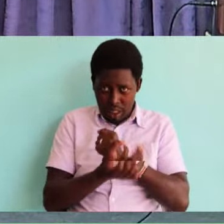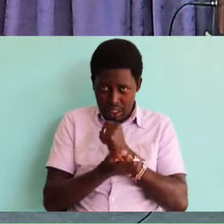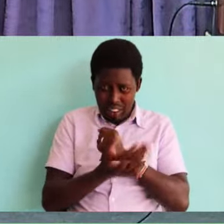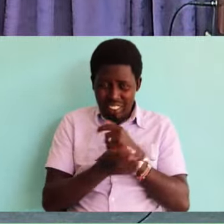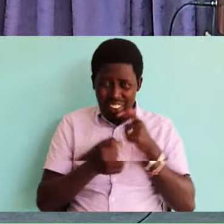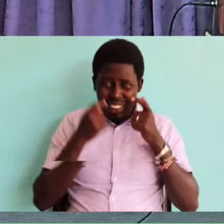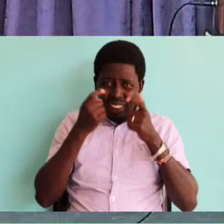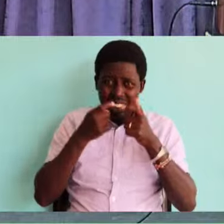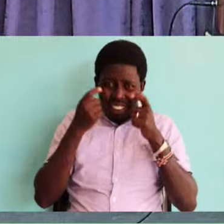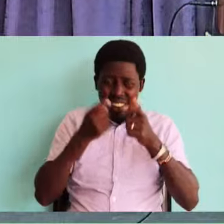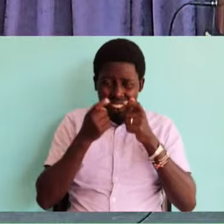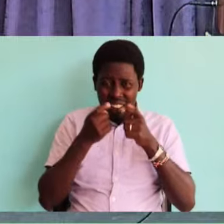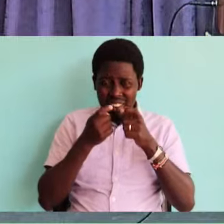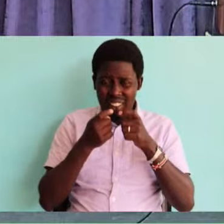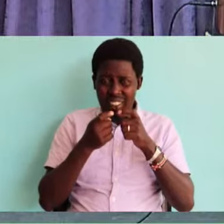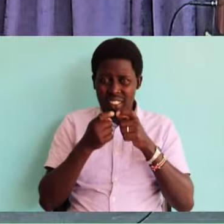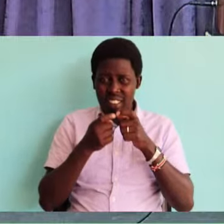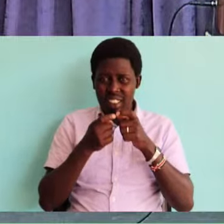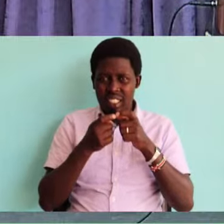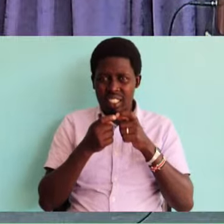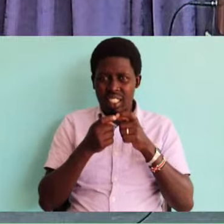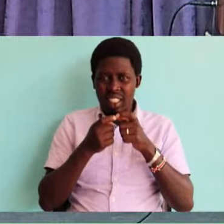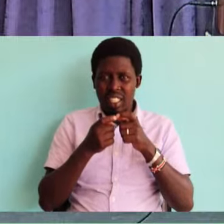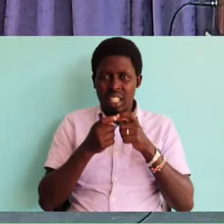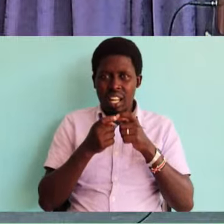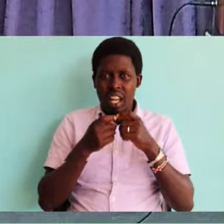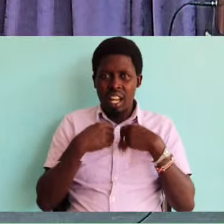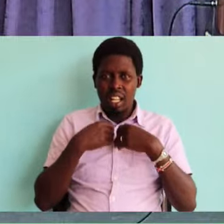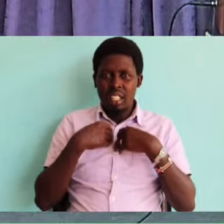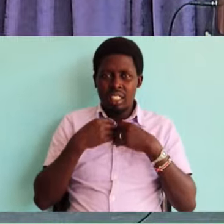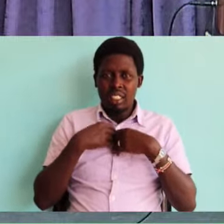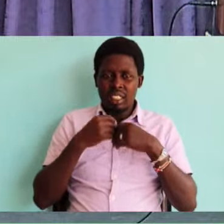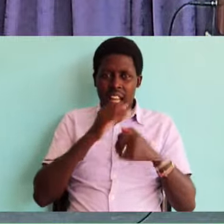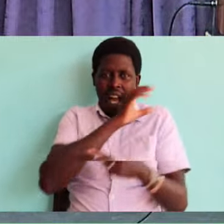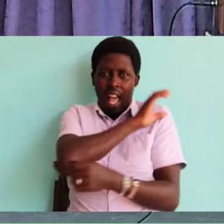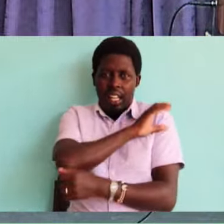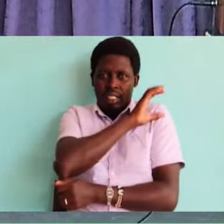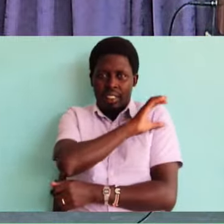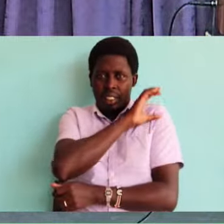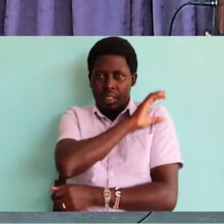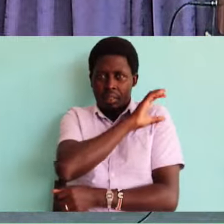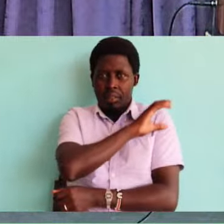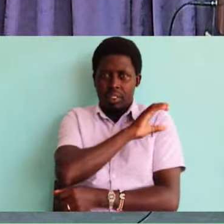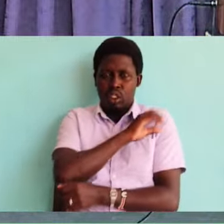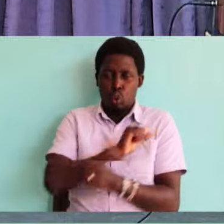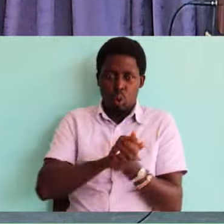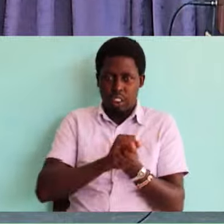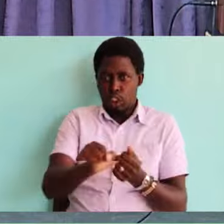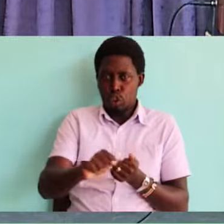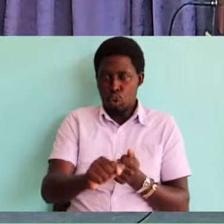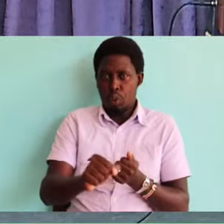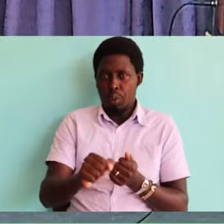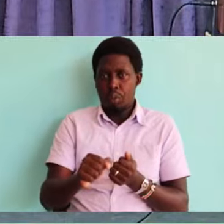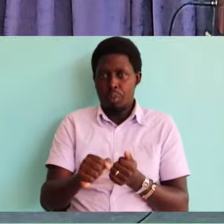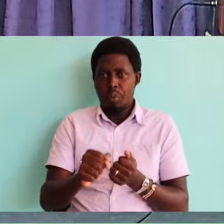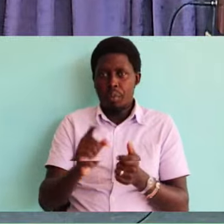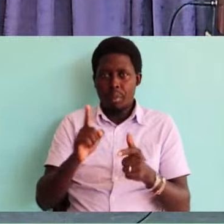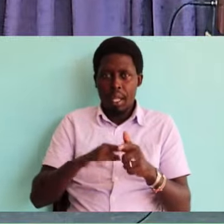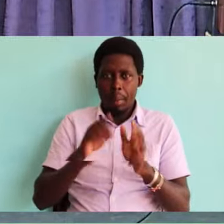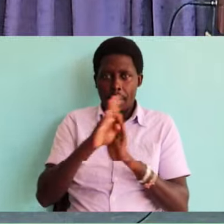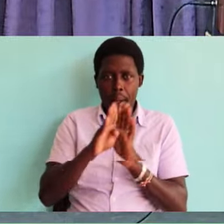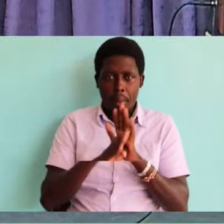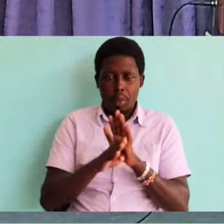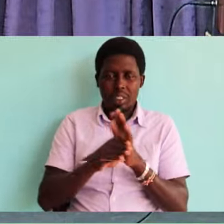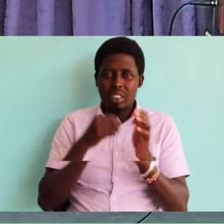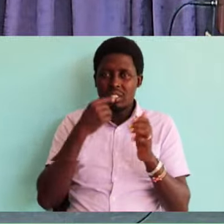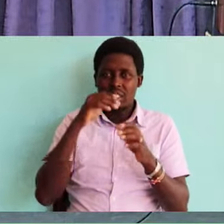sin as a characteristic of destroying. And the Bible says in James